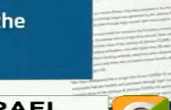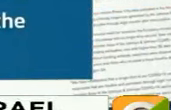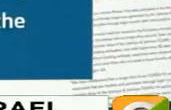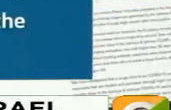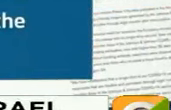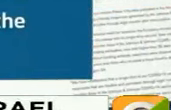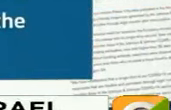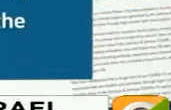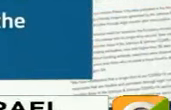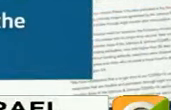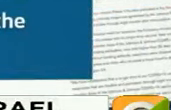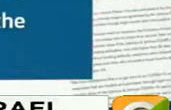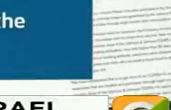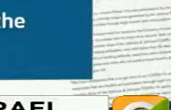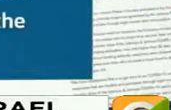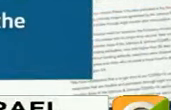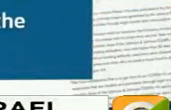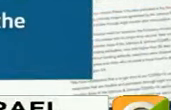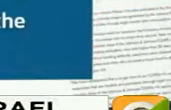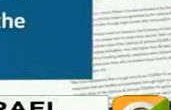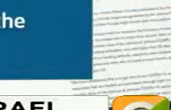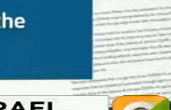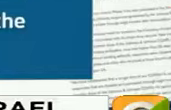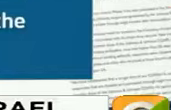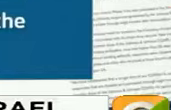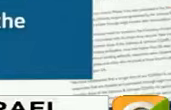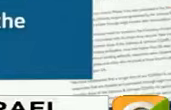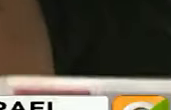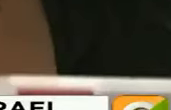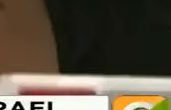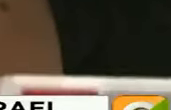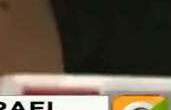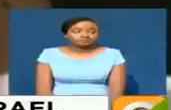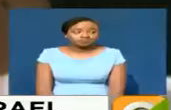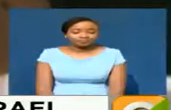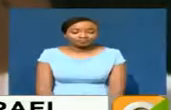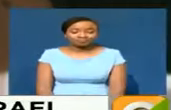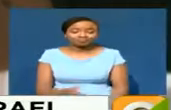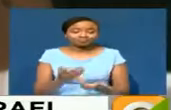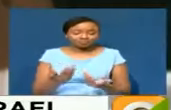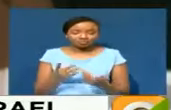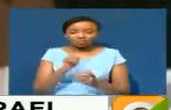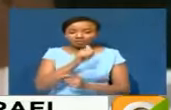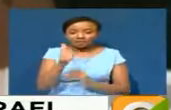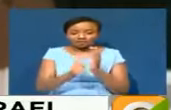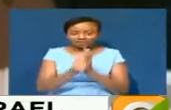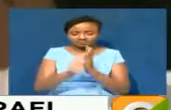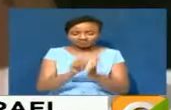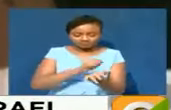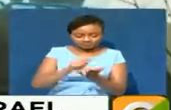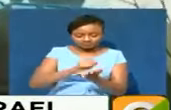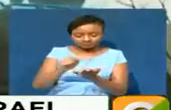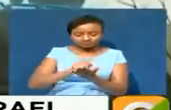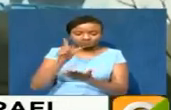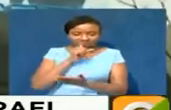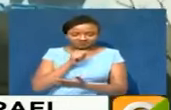COVID-19 vaccine, boosting 8 months or longer after the primary single-dose vaccination." According to an article published in the New England